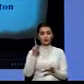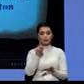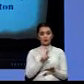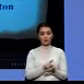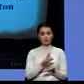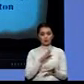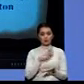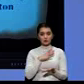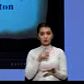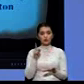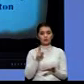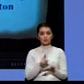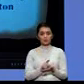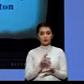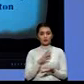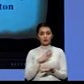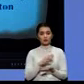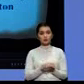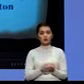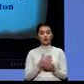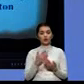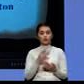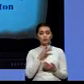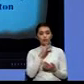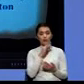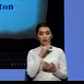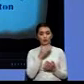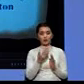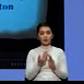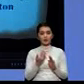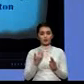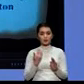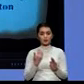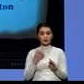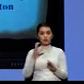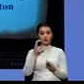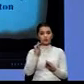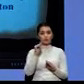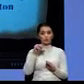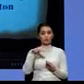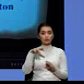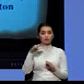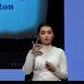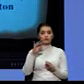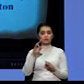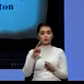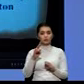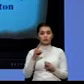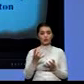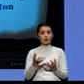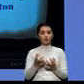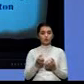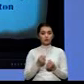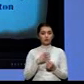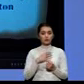qildi. Buyruq bajo etildi. Lekin shu voqeadan sal ilgari sultonning ko'rsatmasi bilan